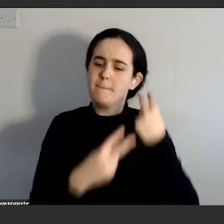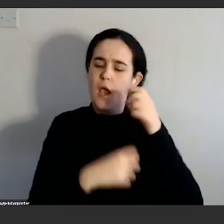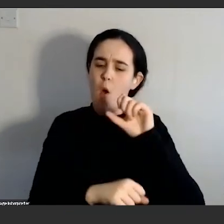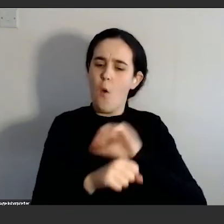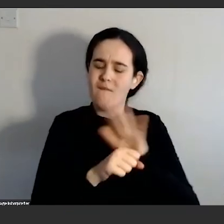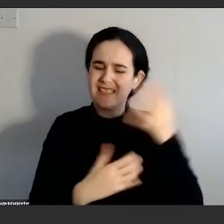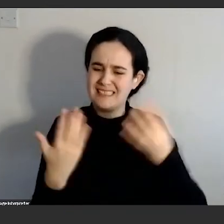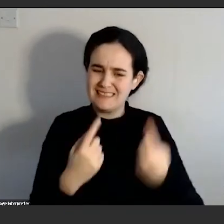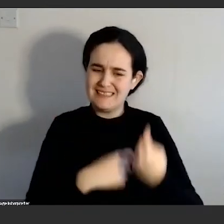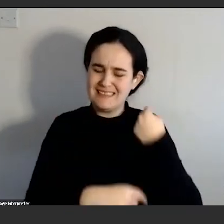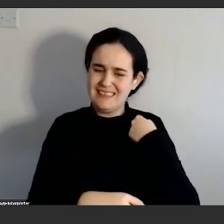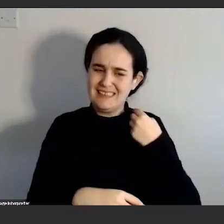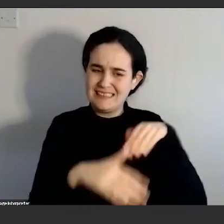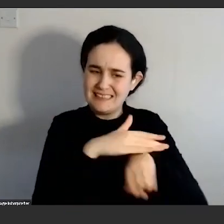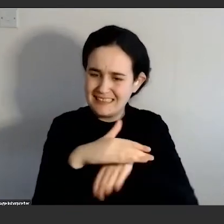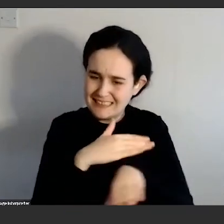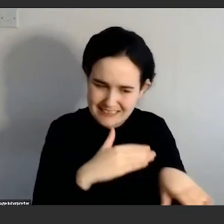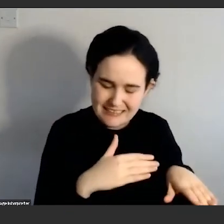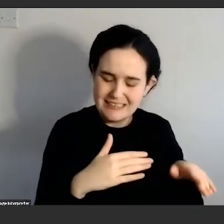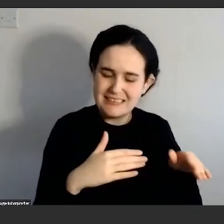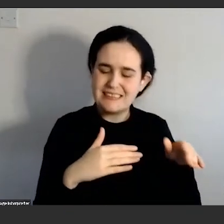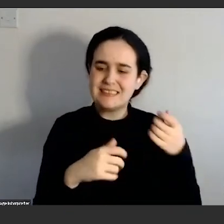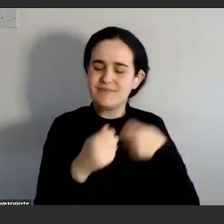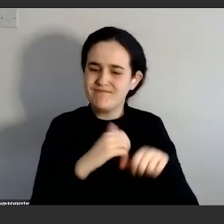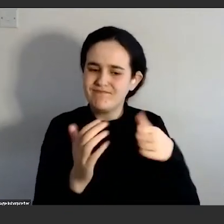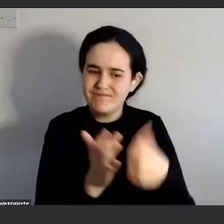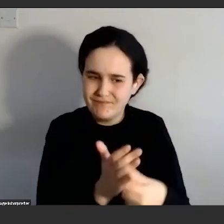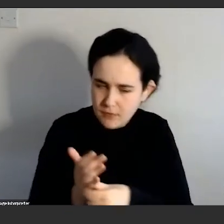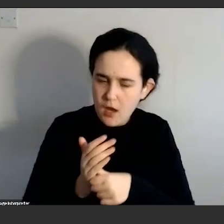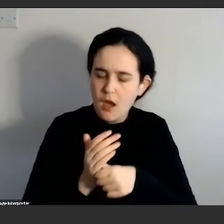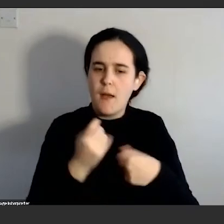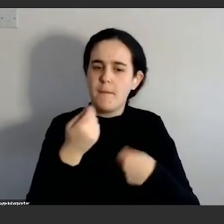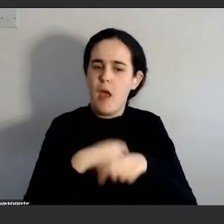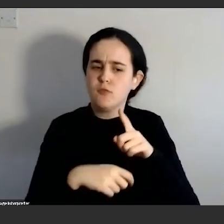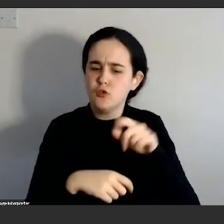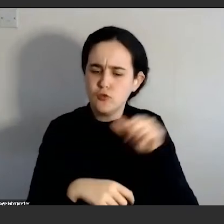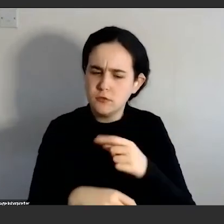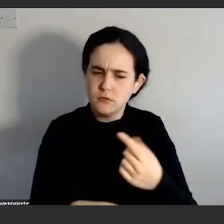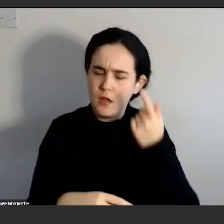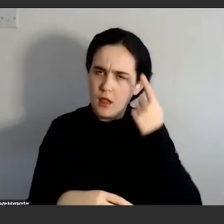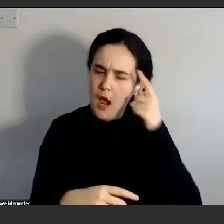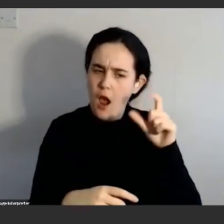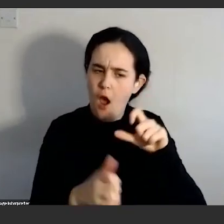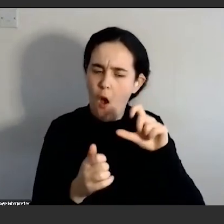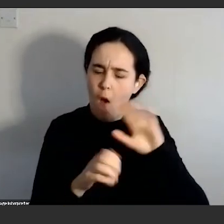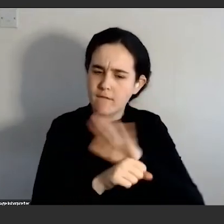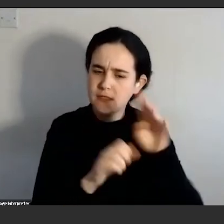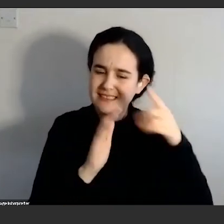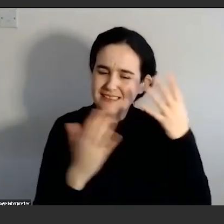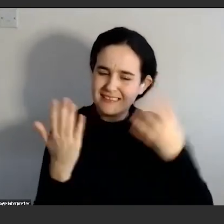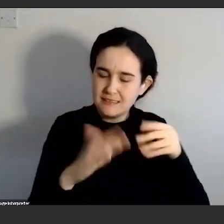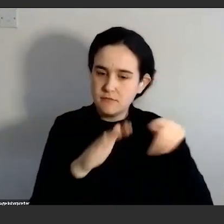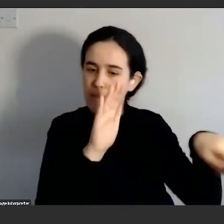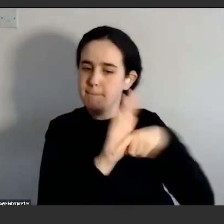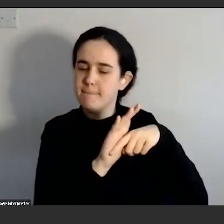has mobilized the NCD community so much and presented their case to the government. The Global NCD Alliance has been working. So, Femi, this is